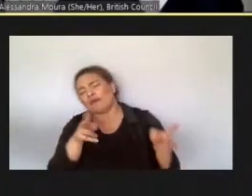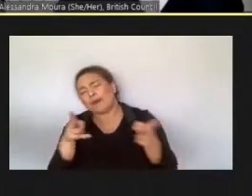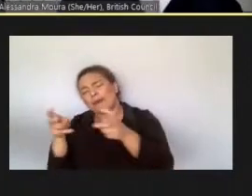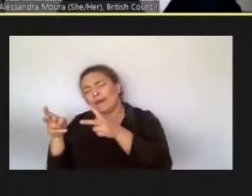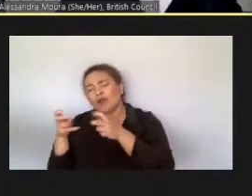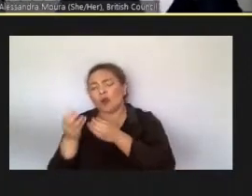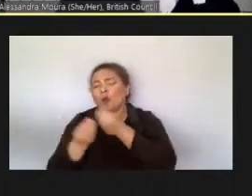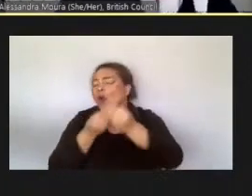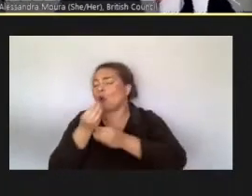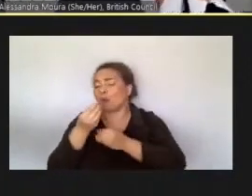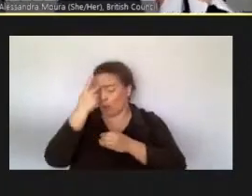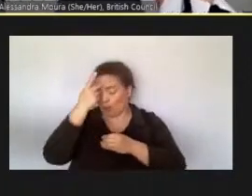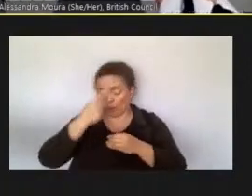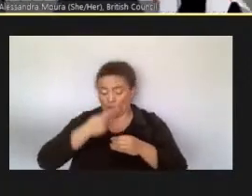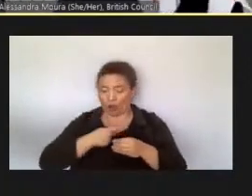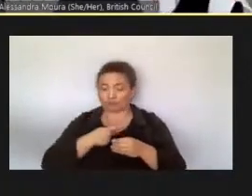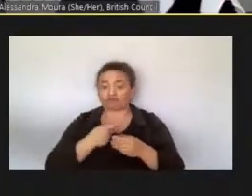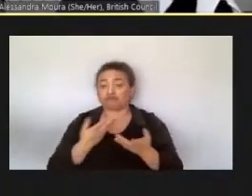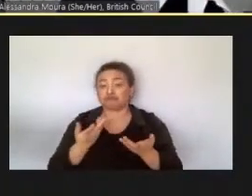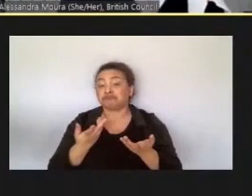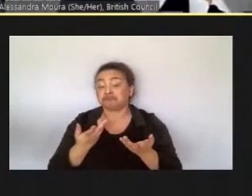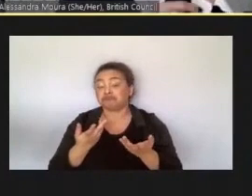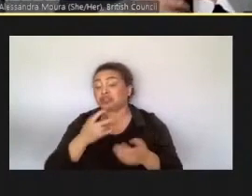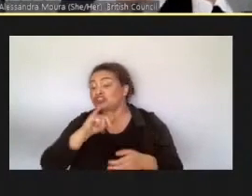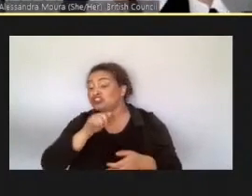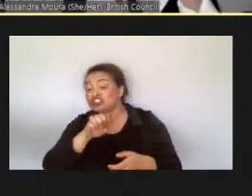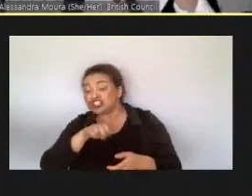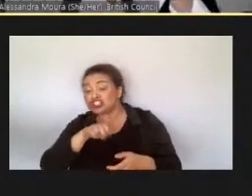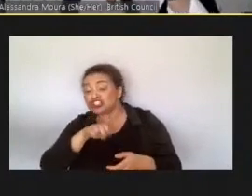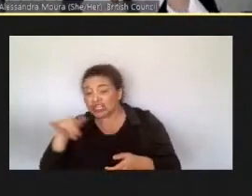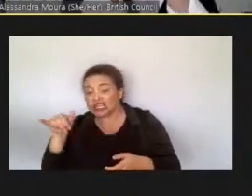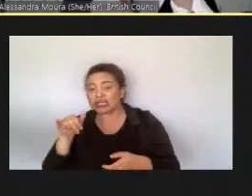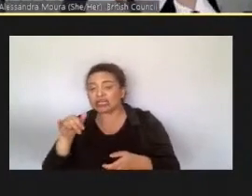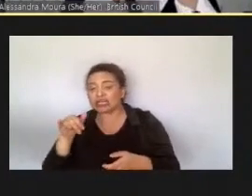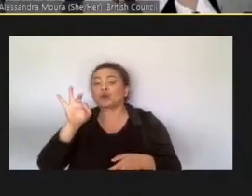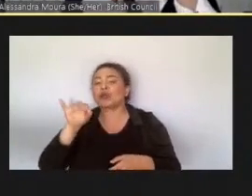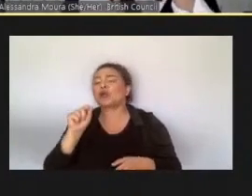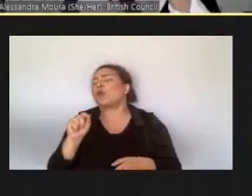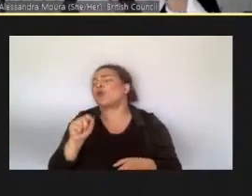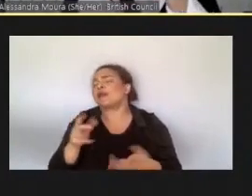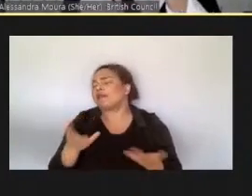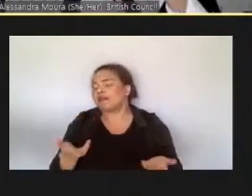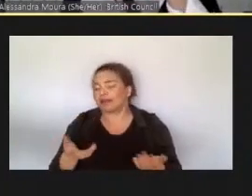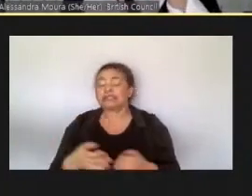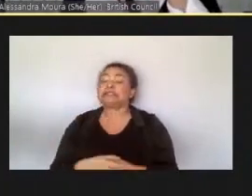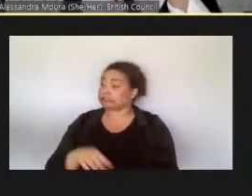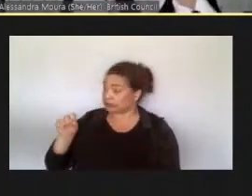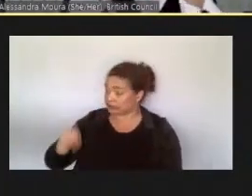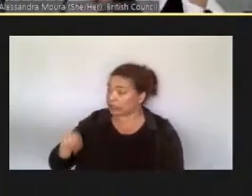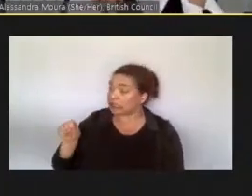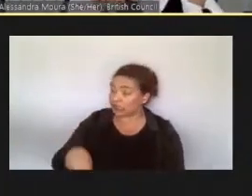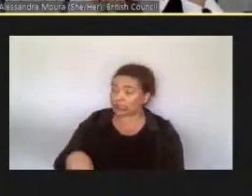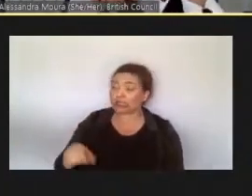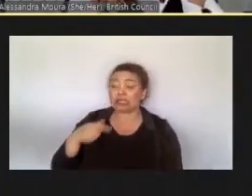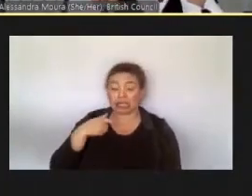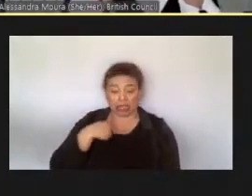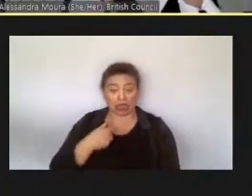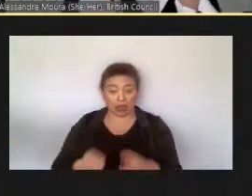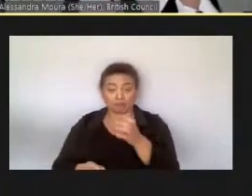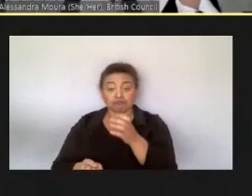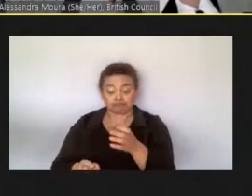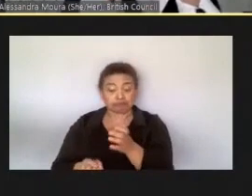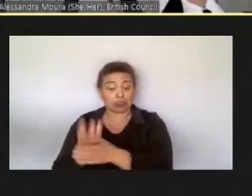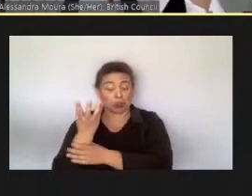Yeah, so she created the conditions as much as she could. And this reminds